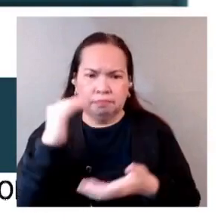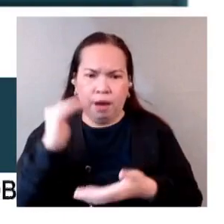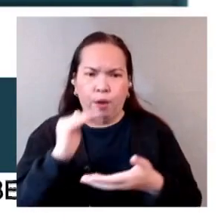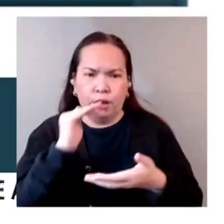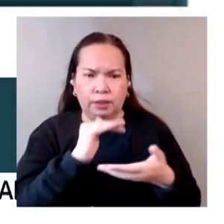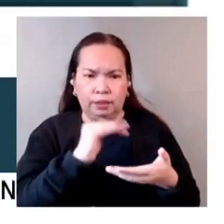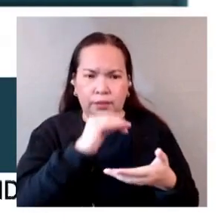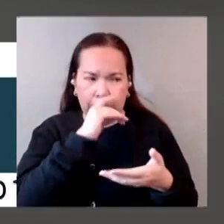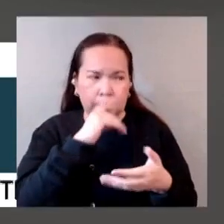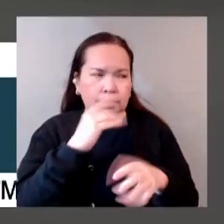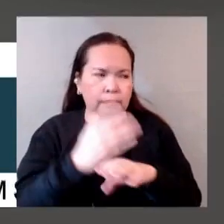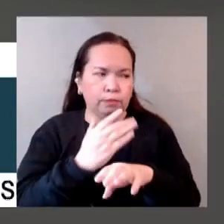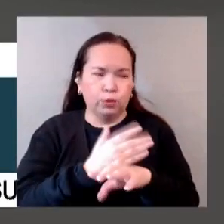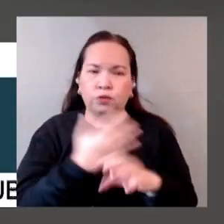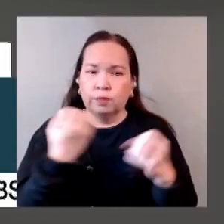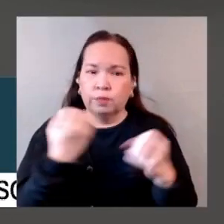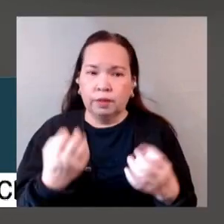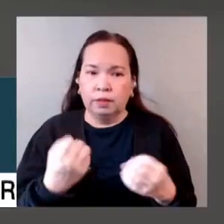improved.